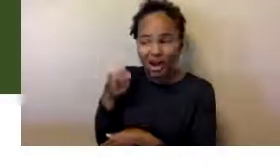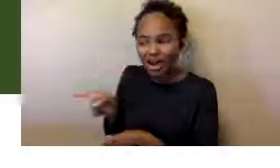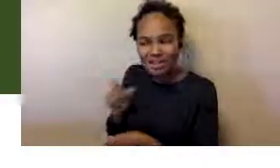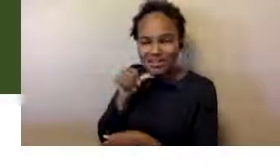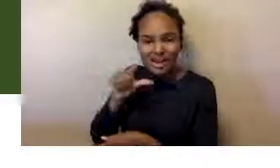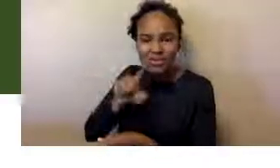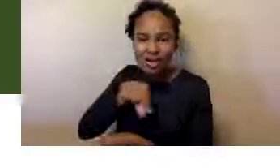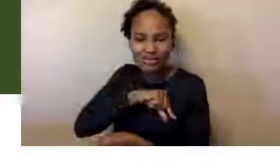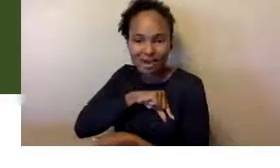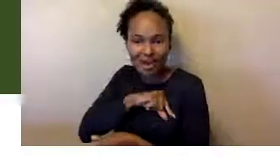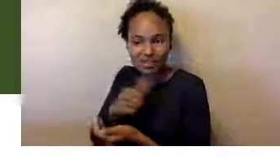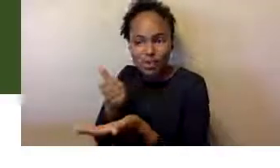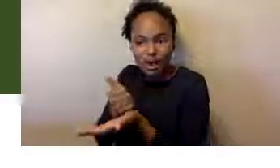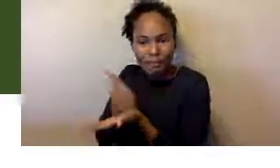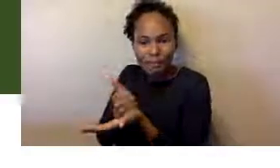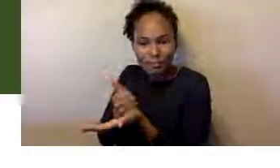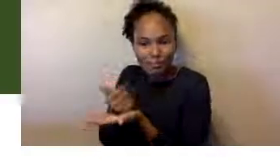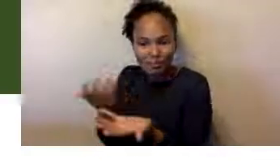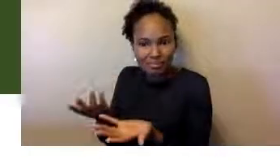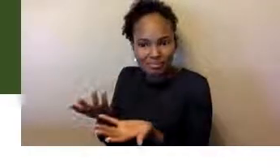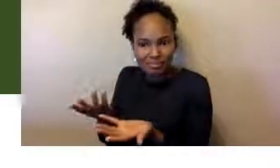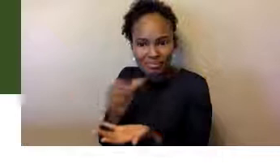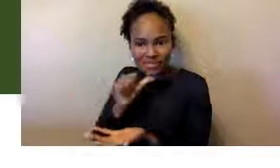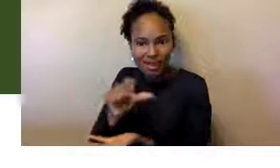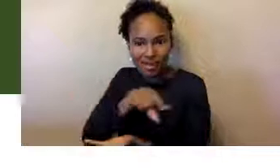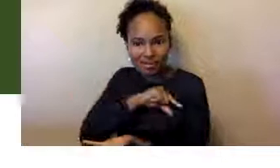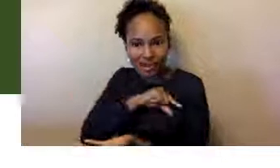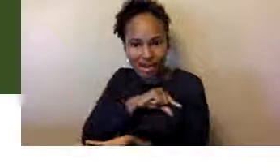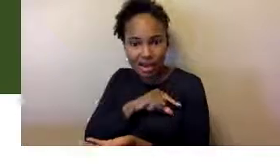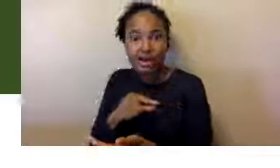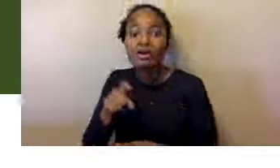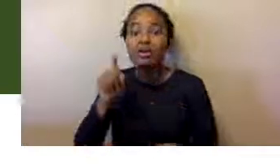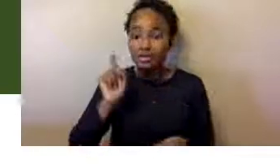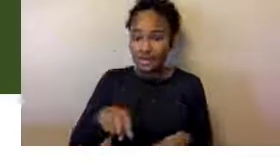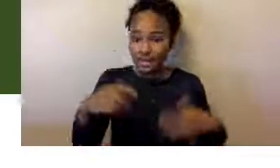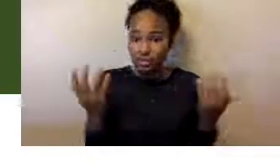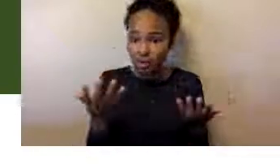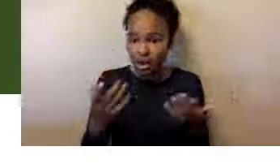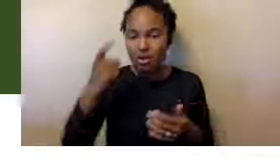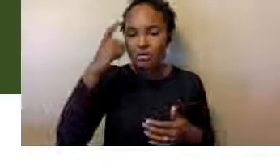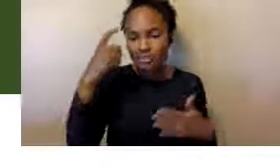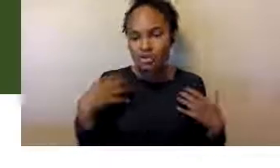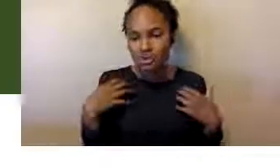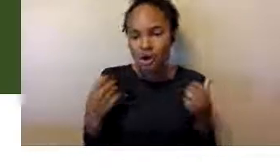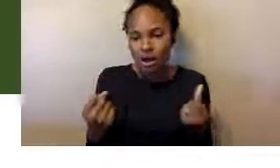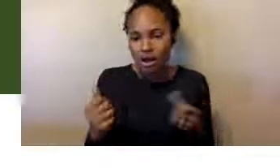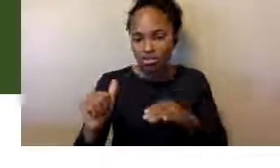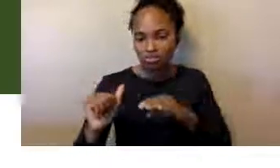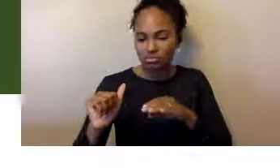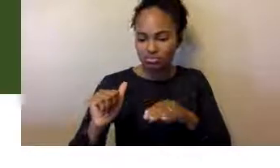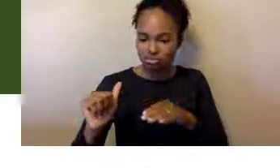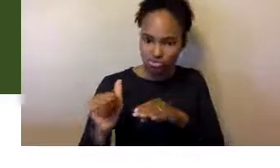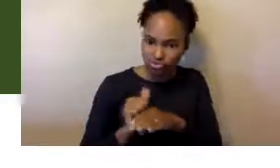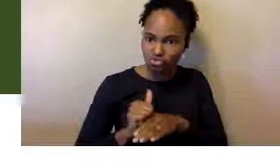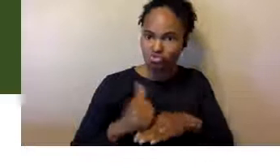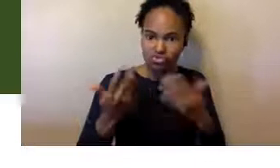assist with it in the first place. Mental health crisis response should be handled by trained mental health